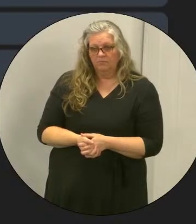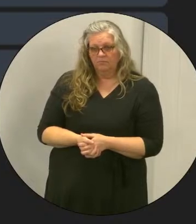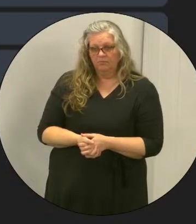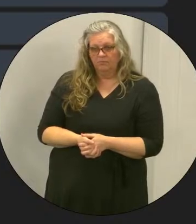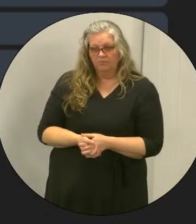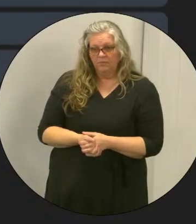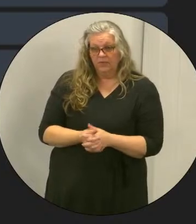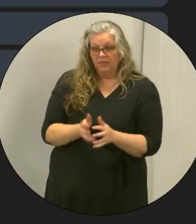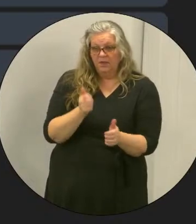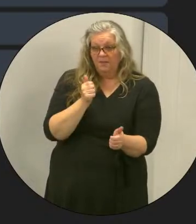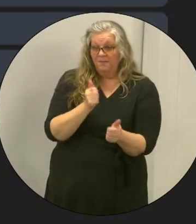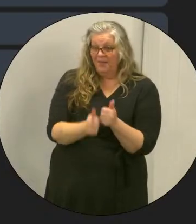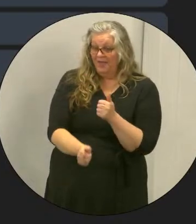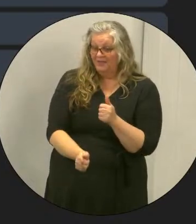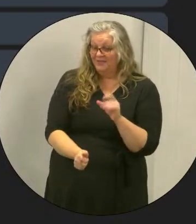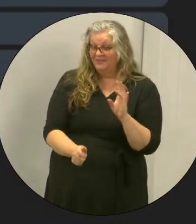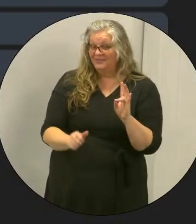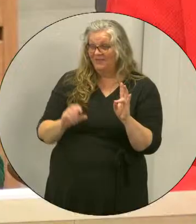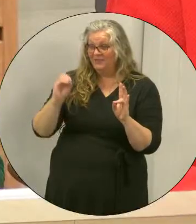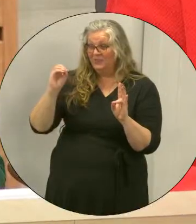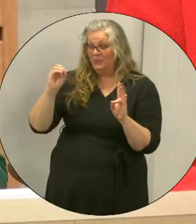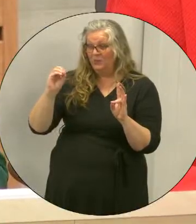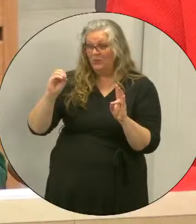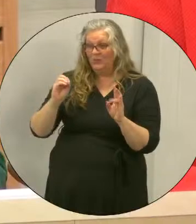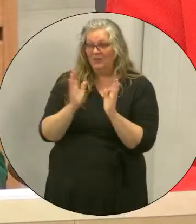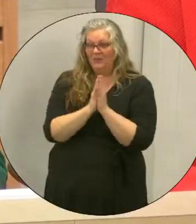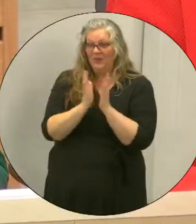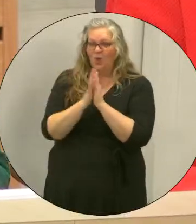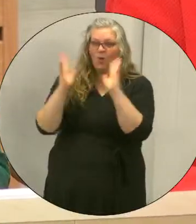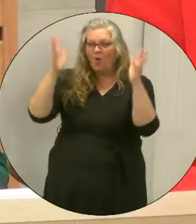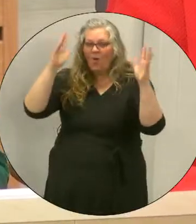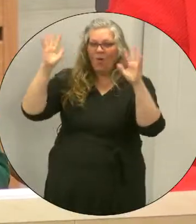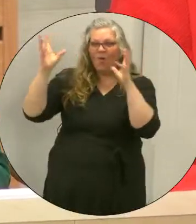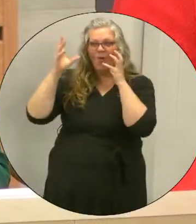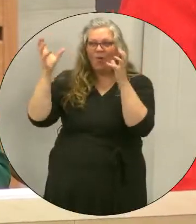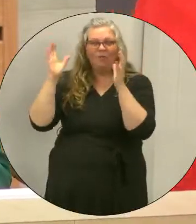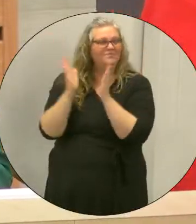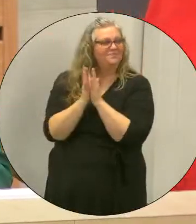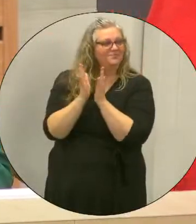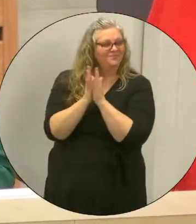That motion passes 7-0. Thank you.